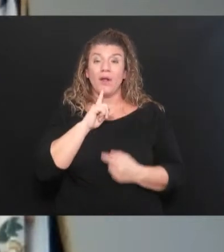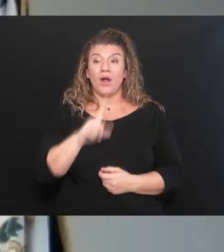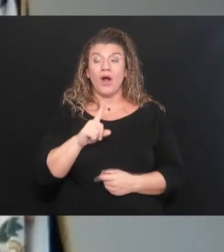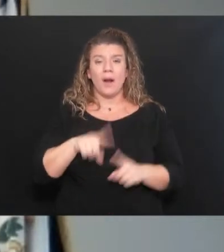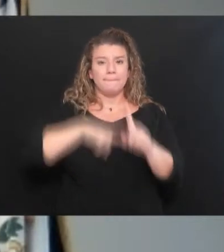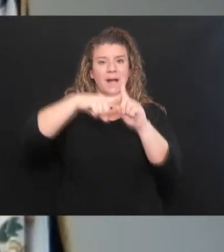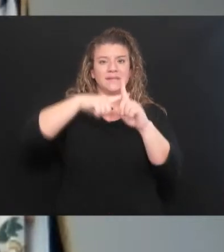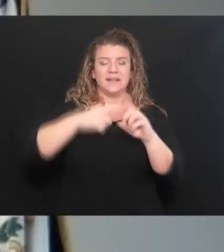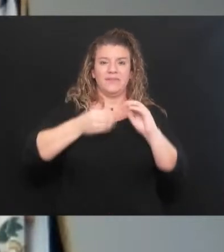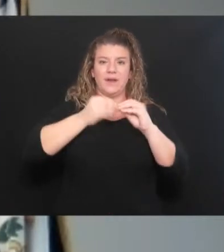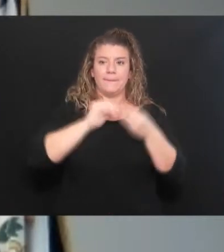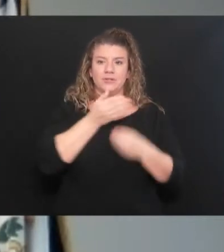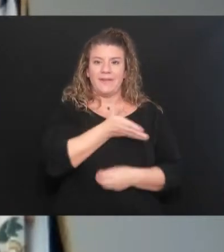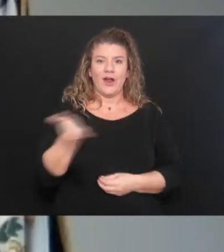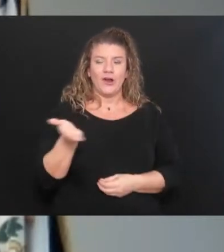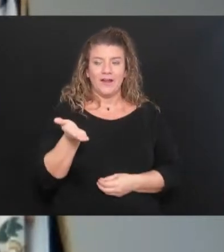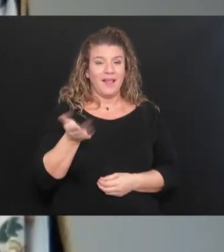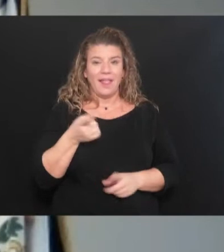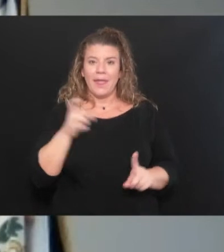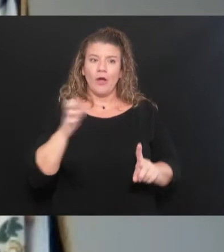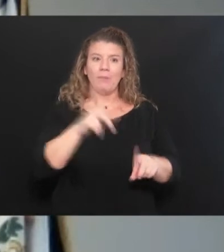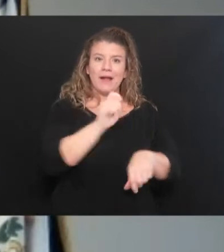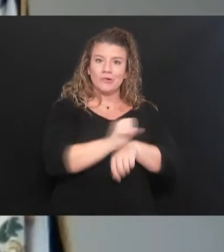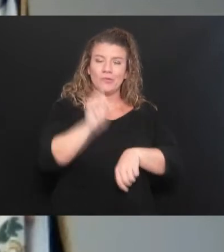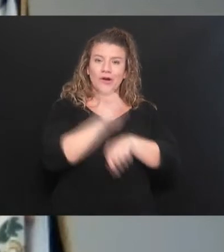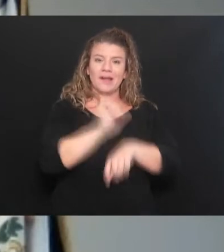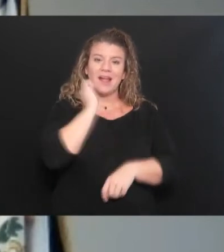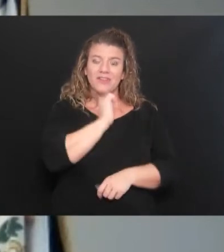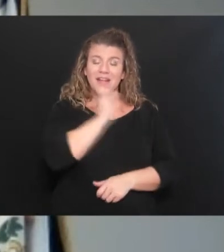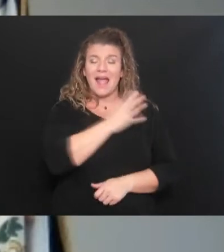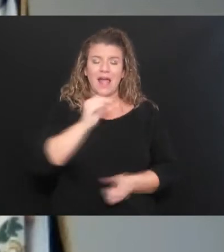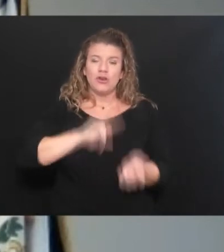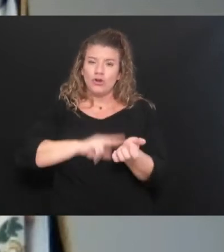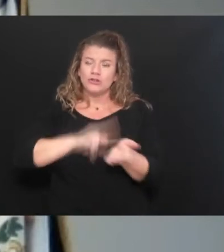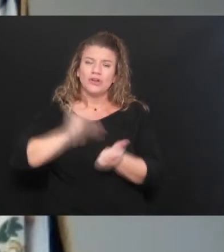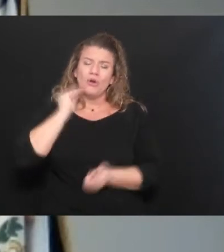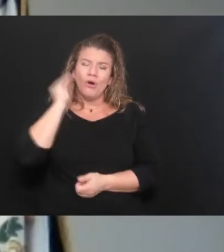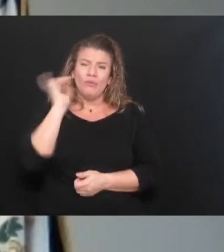in the hospital, they go right back into that hospital, and nursing homes as well. Nursing